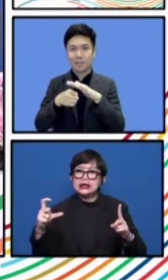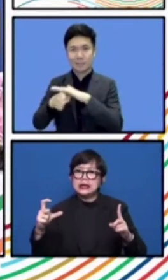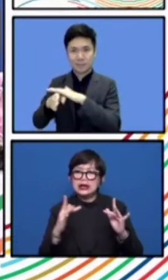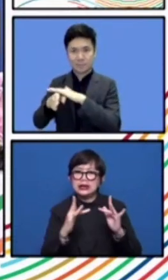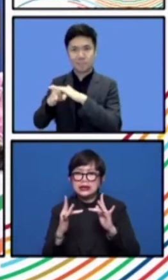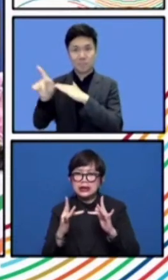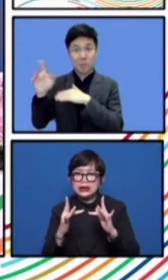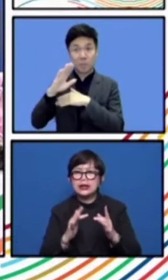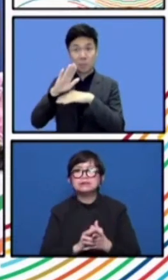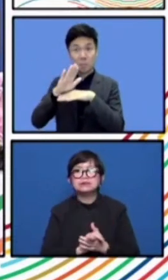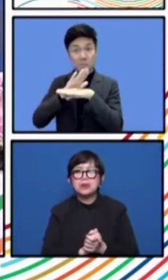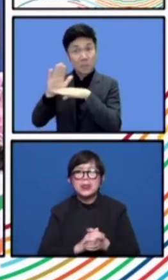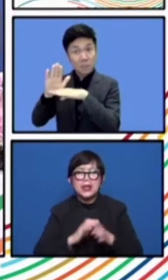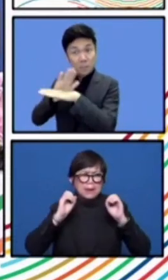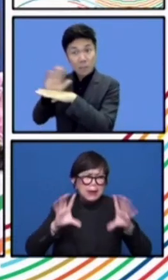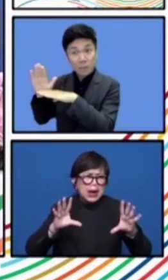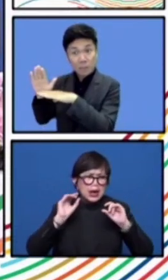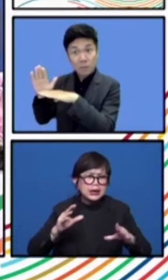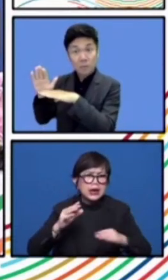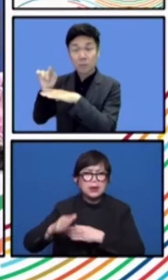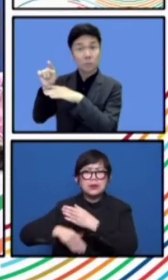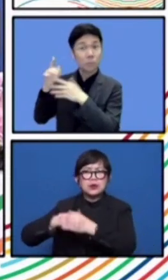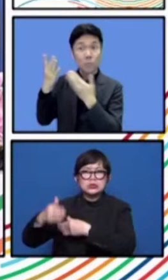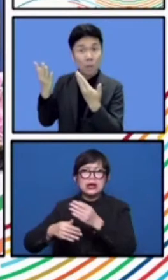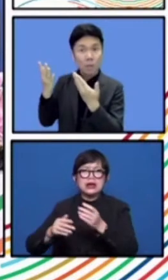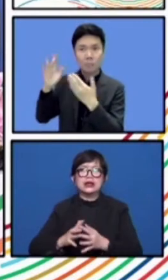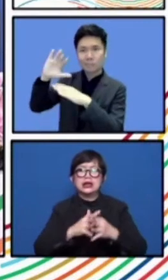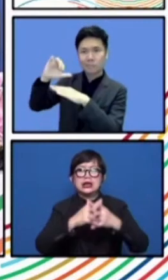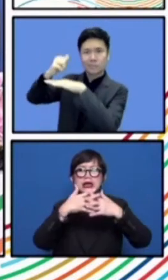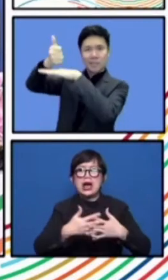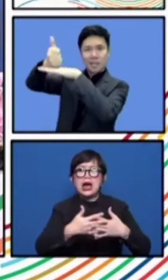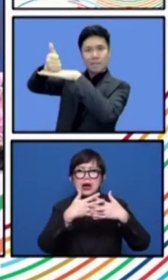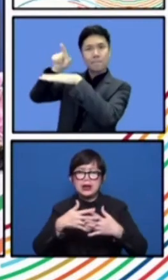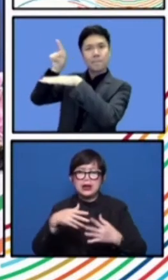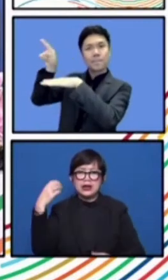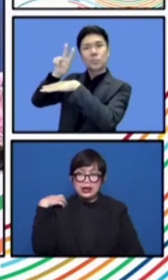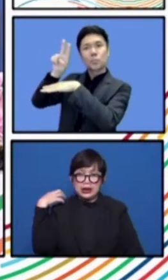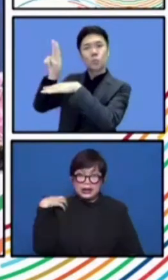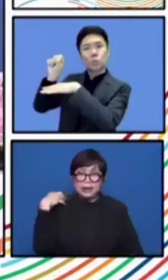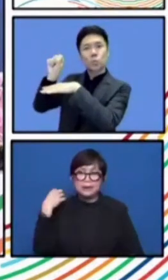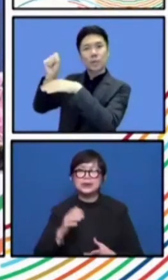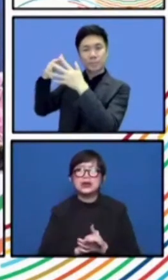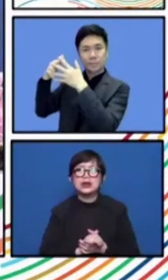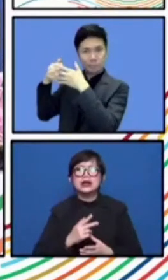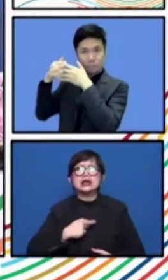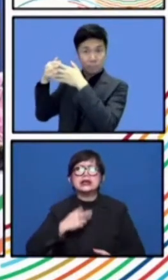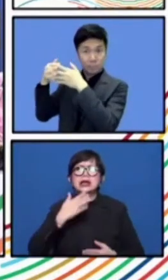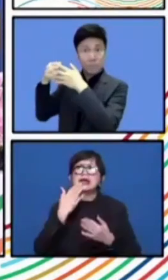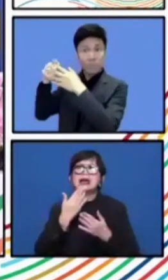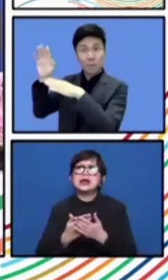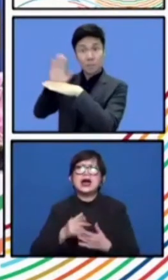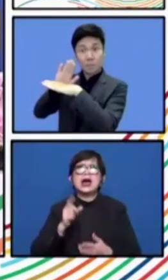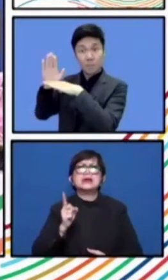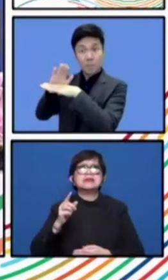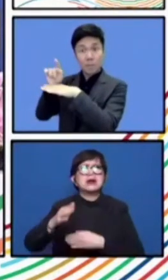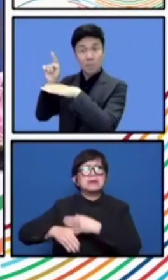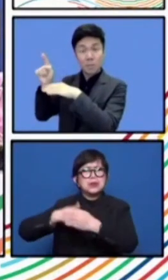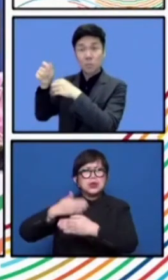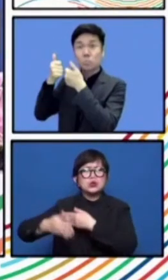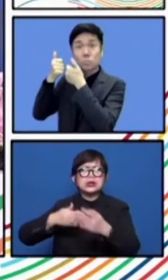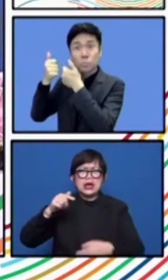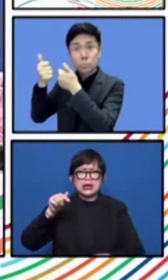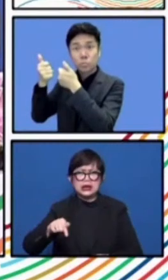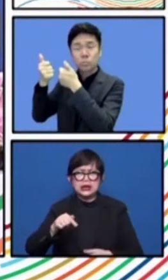companies are us-based so one wonder why these companies are so much in favor